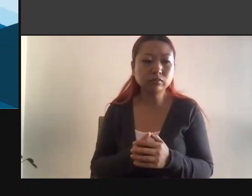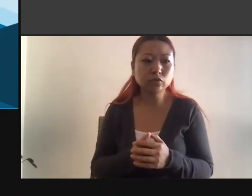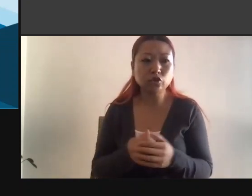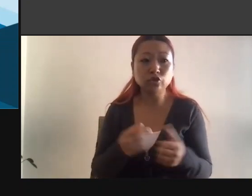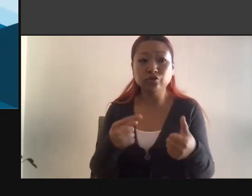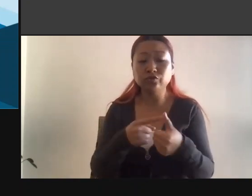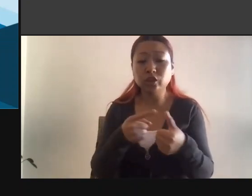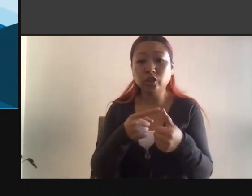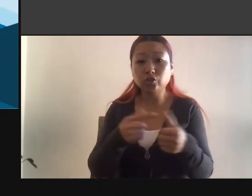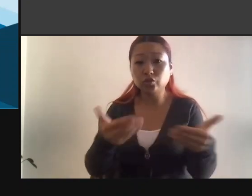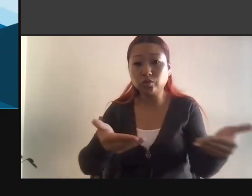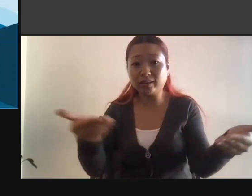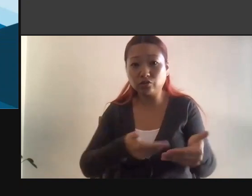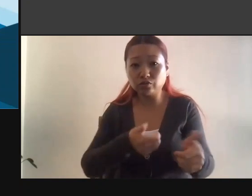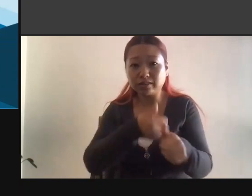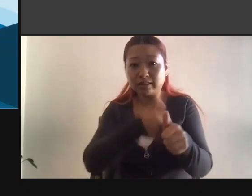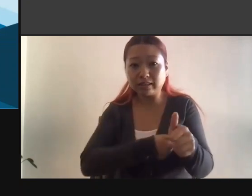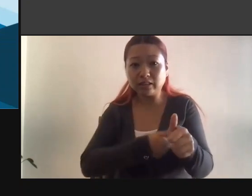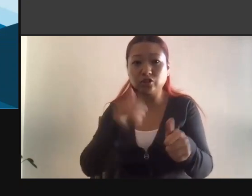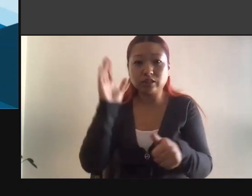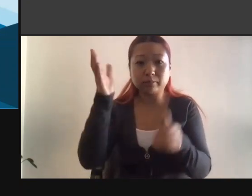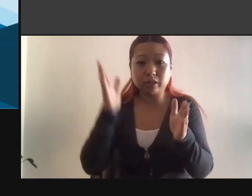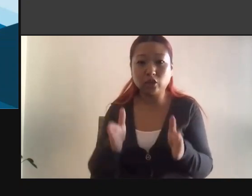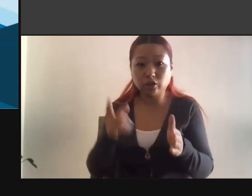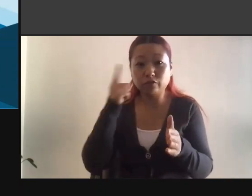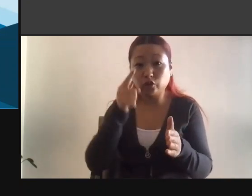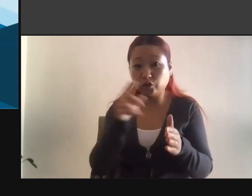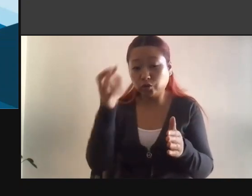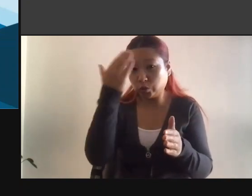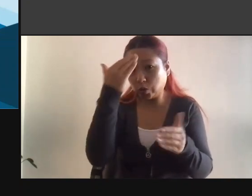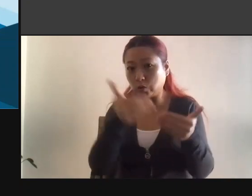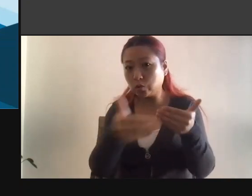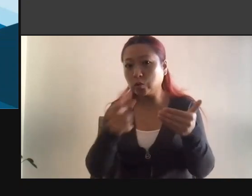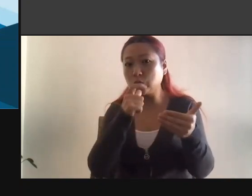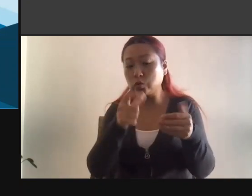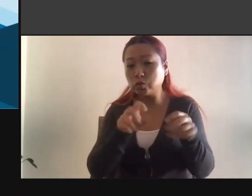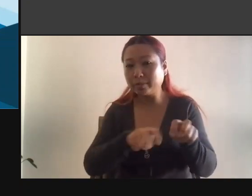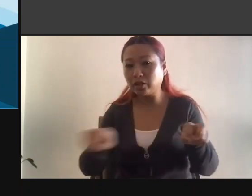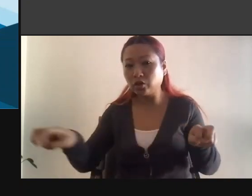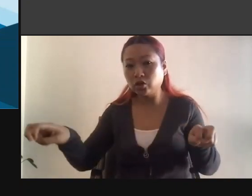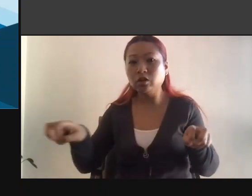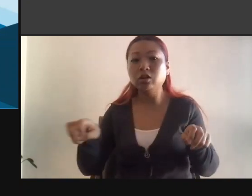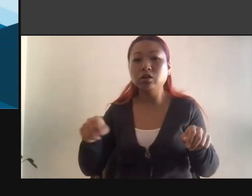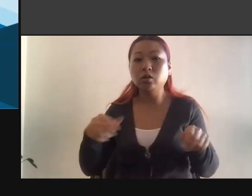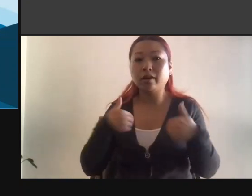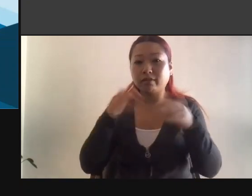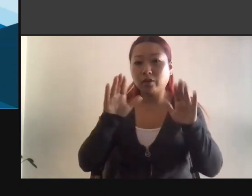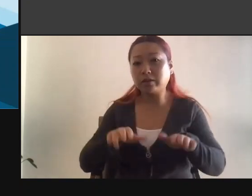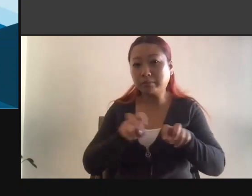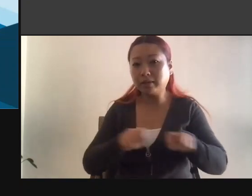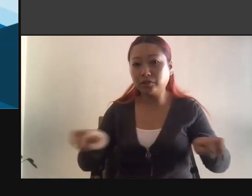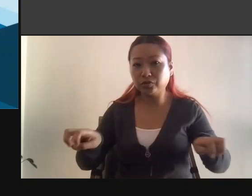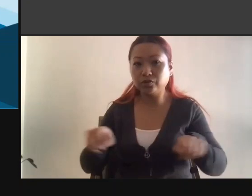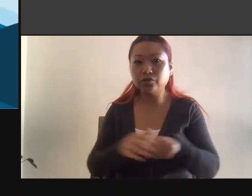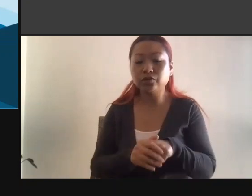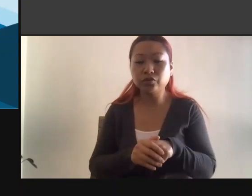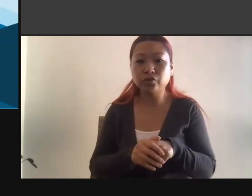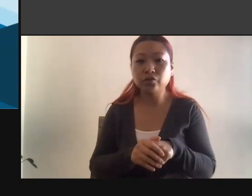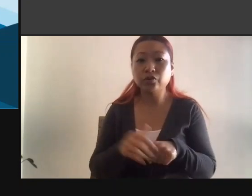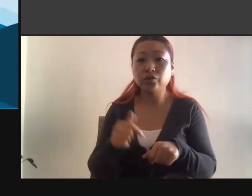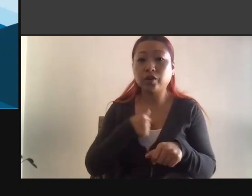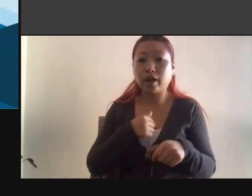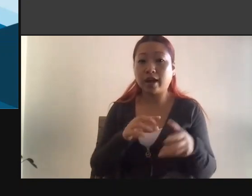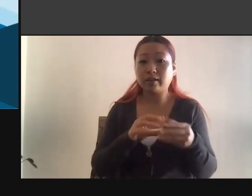to introduce each of our speakers so you're ready to know who's coming. We do have a great panel. After I speak a